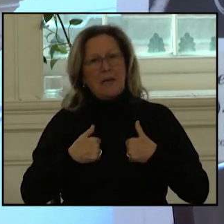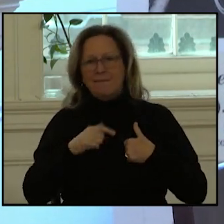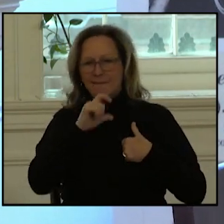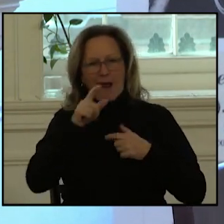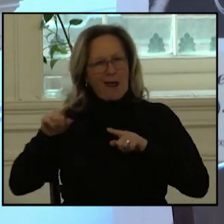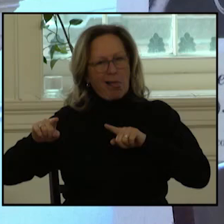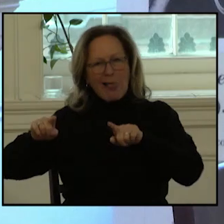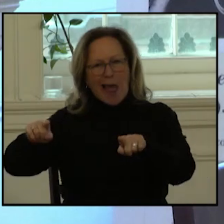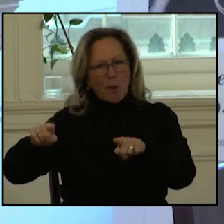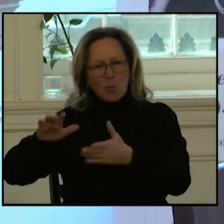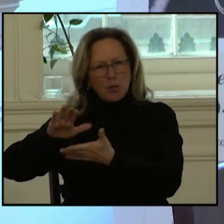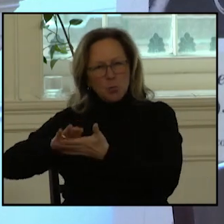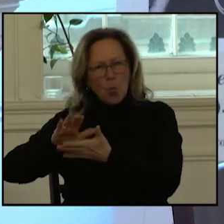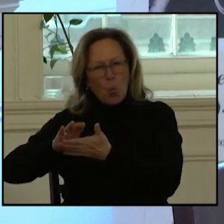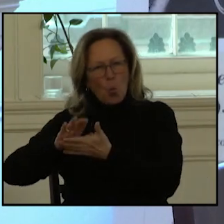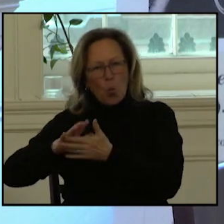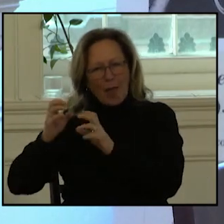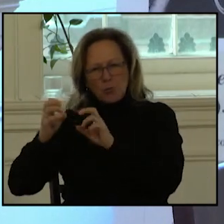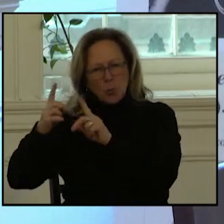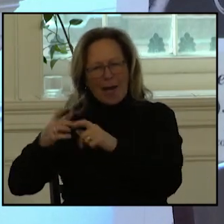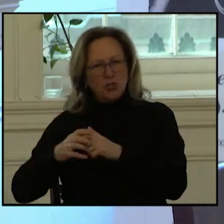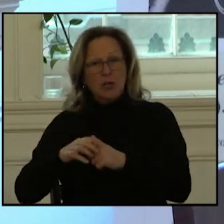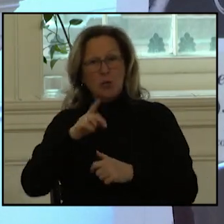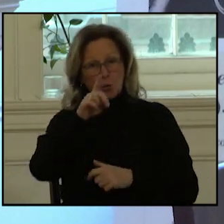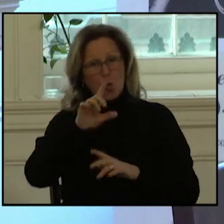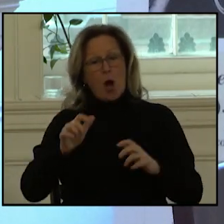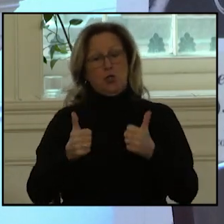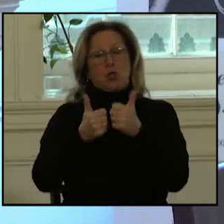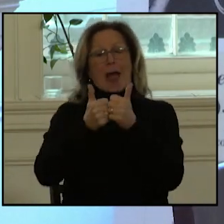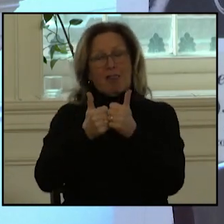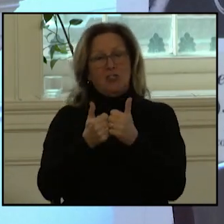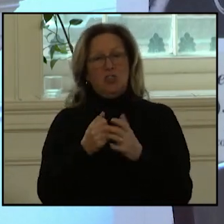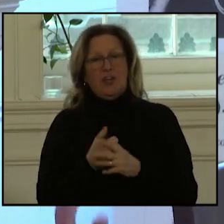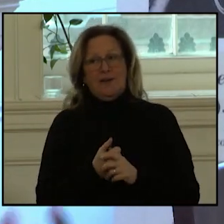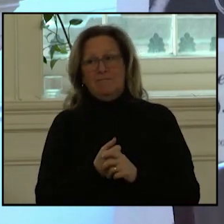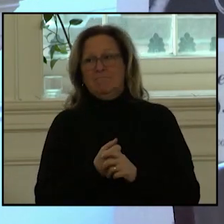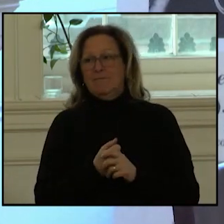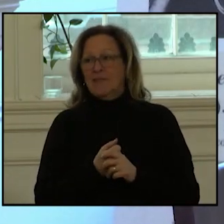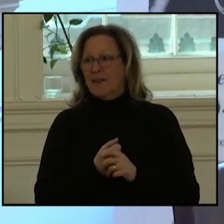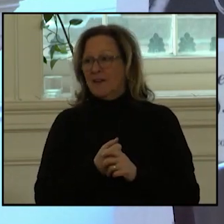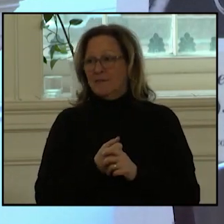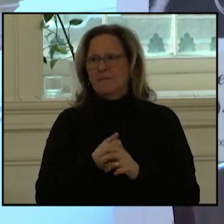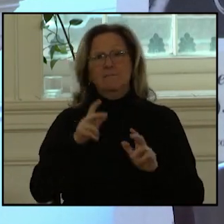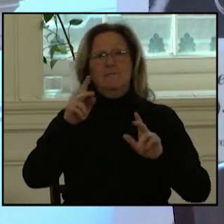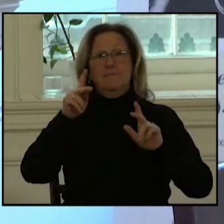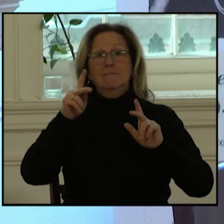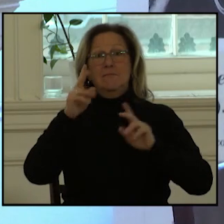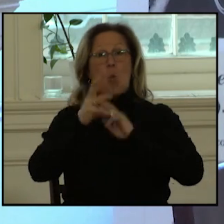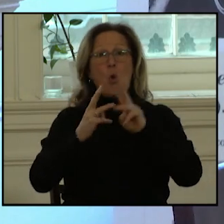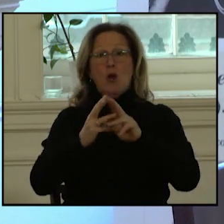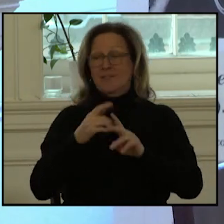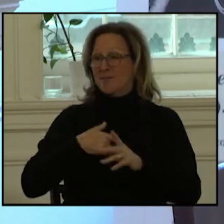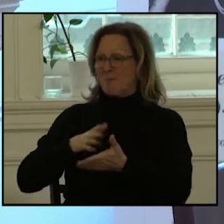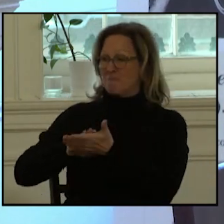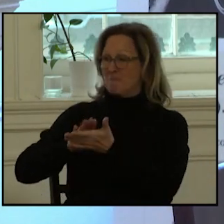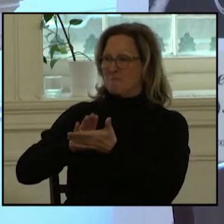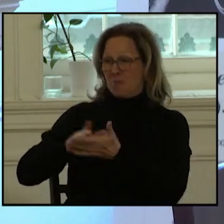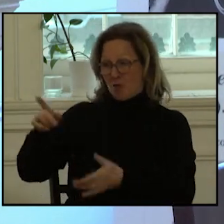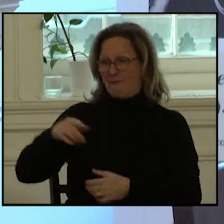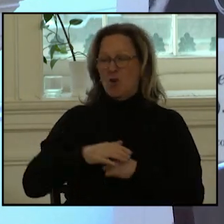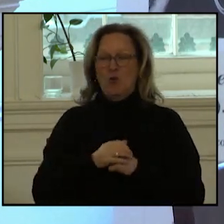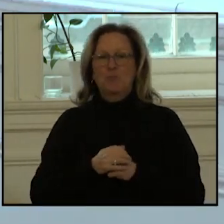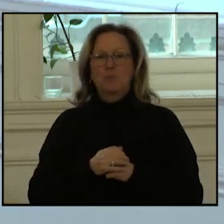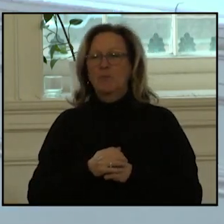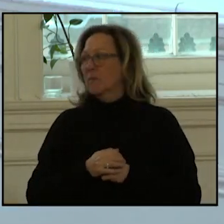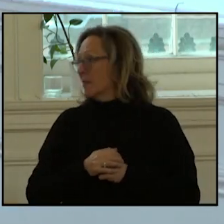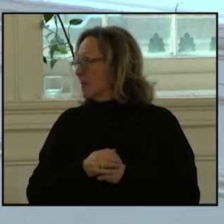Like you kind of challenging the status quo. So kudos to you for even thinking about that. I love that. Well, one of the